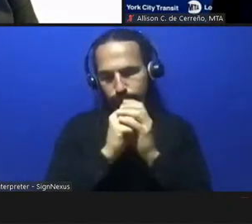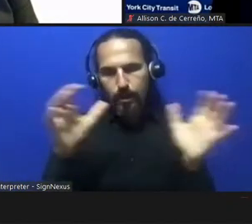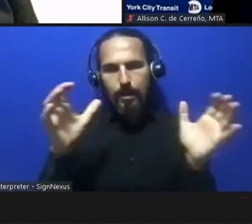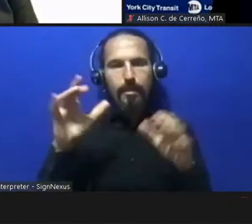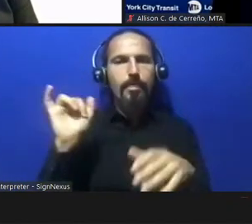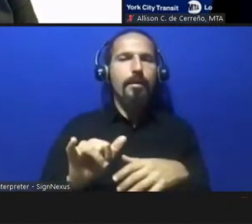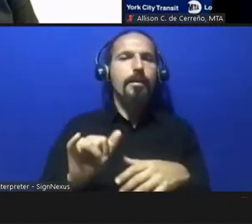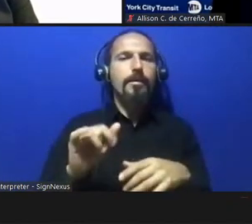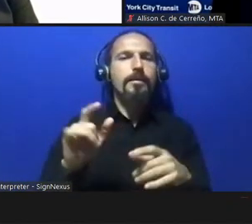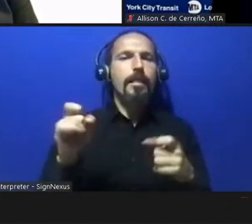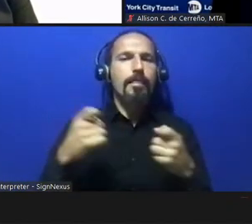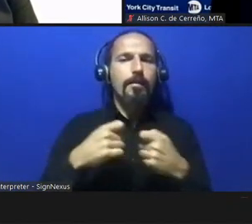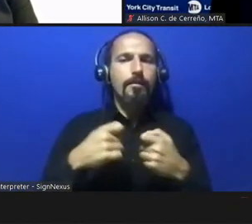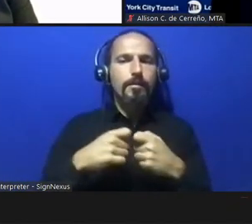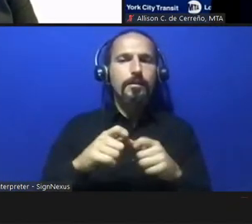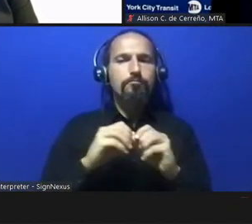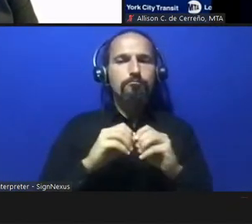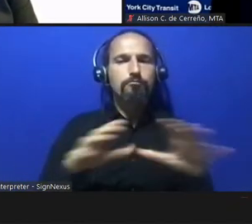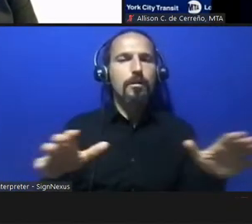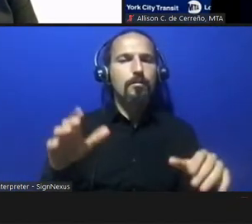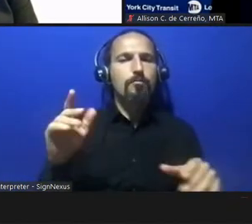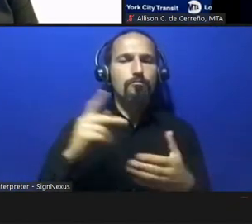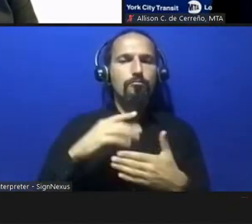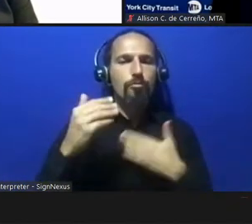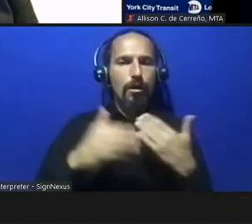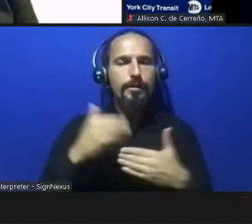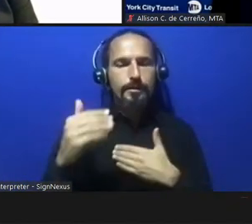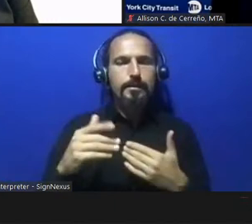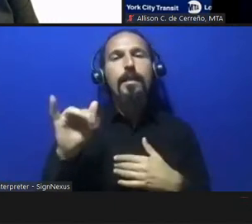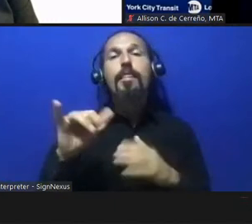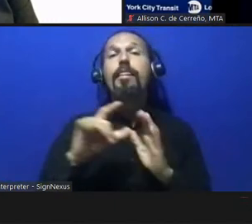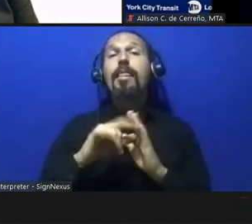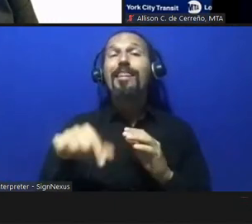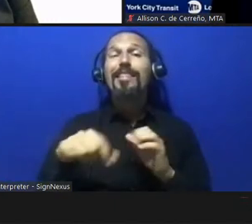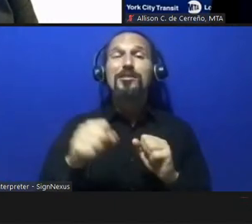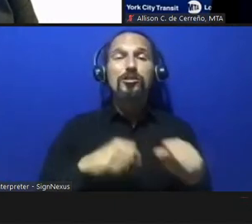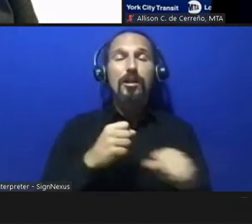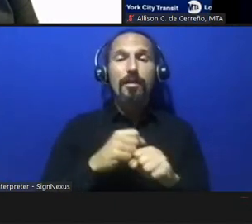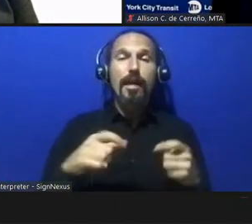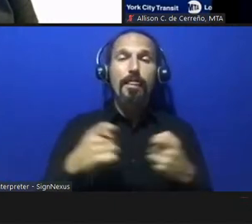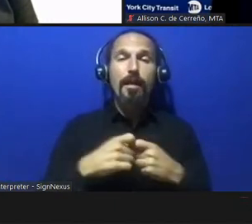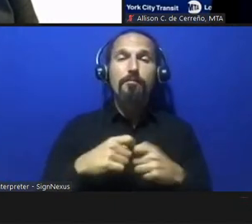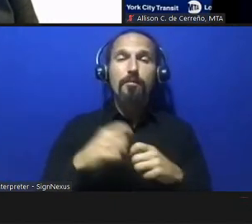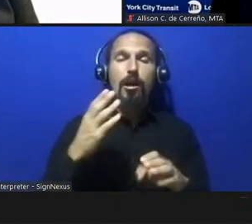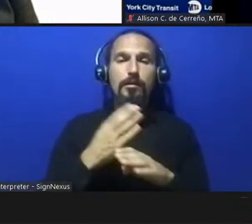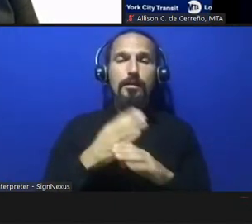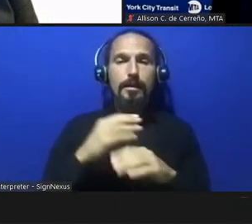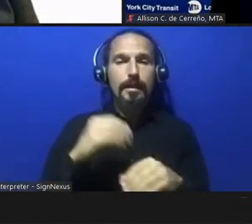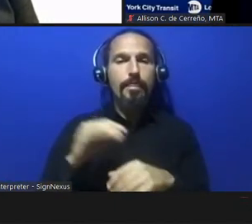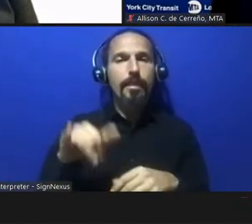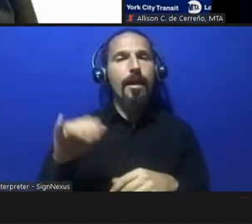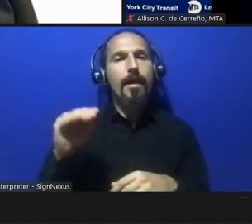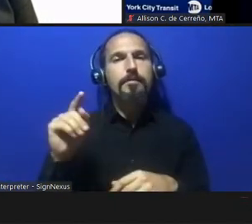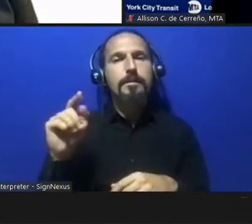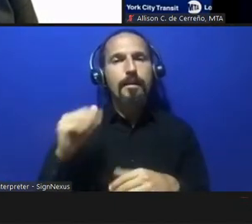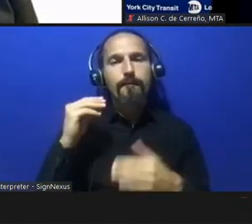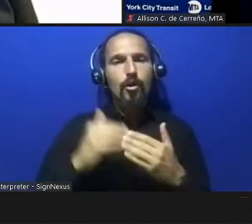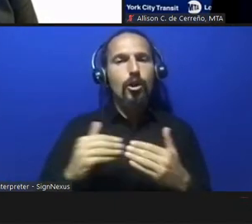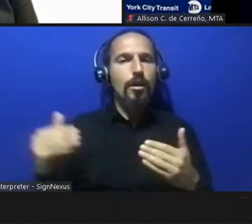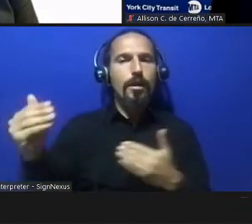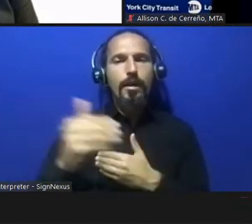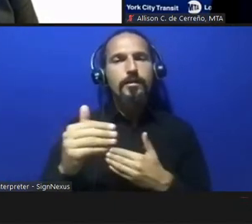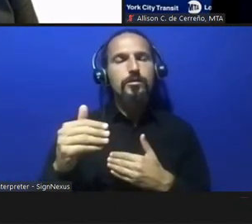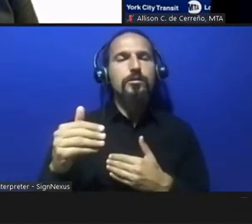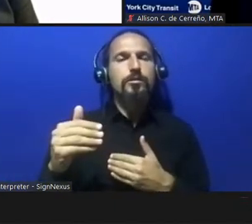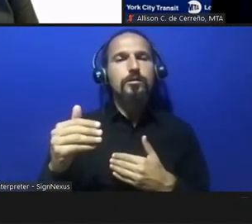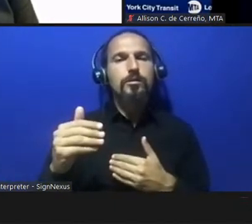the electrification deployment phasing process later this year when electric buses are received in the mta's next procurement